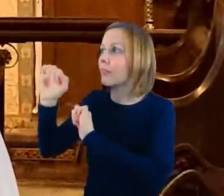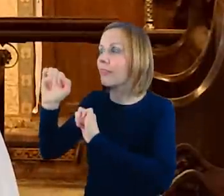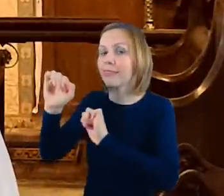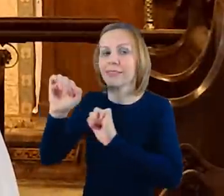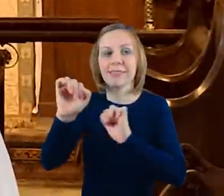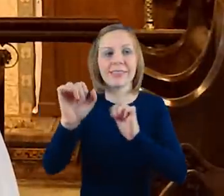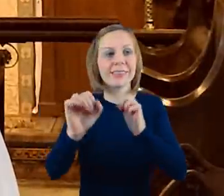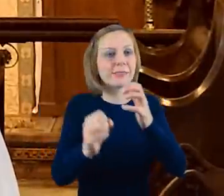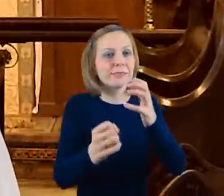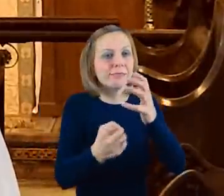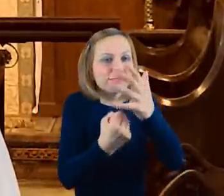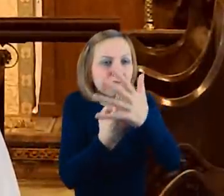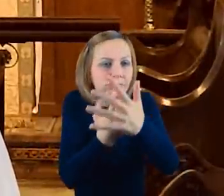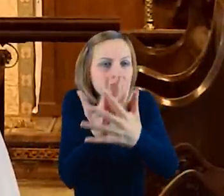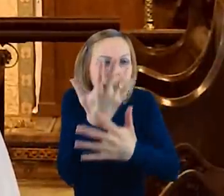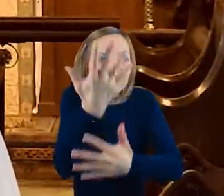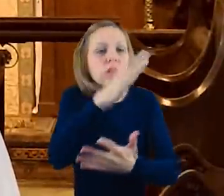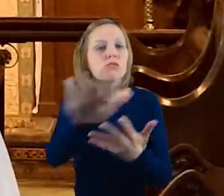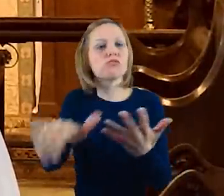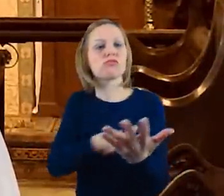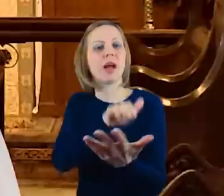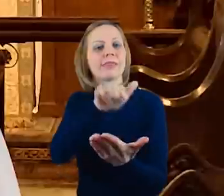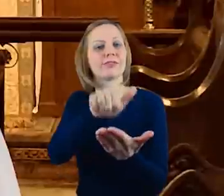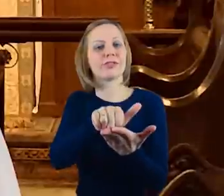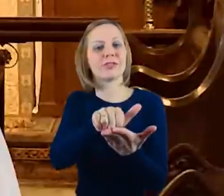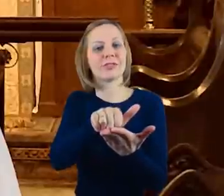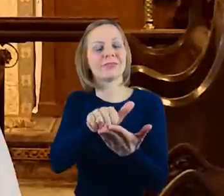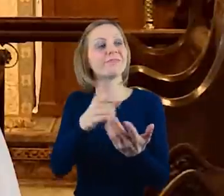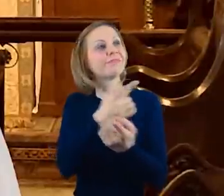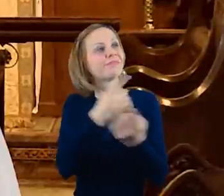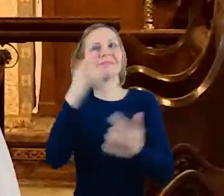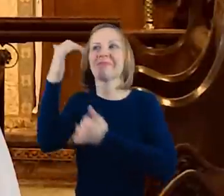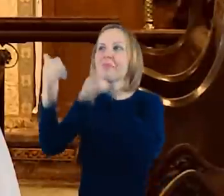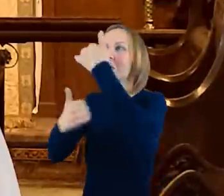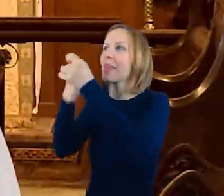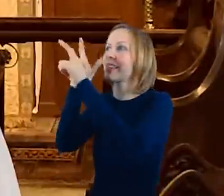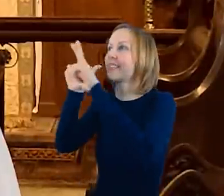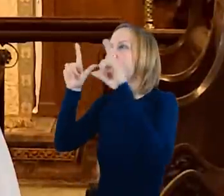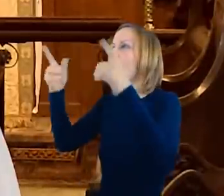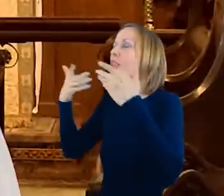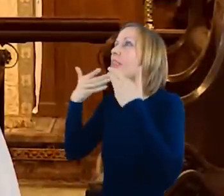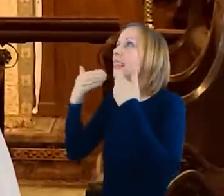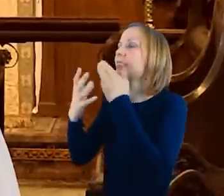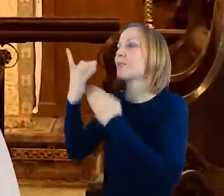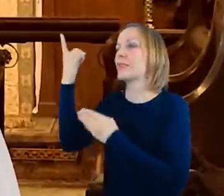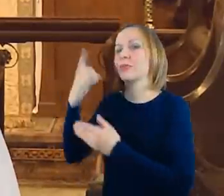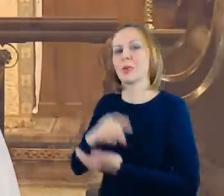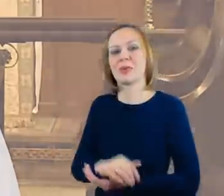righteousness. Let us bless the Lord. Thanks be to God.